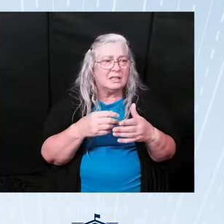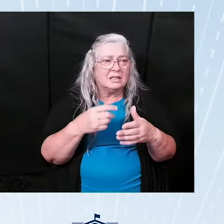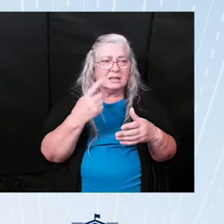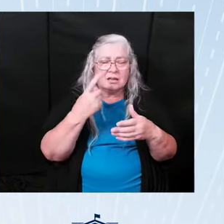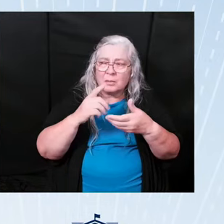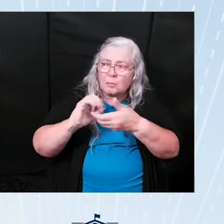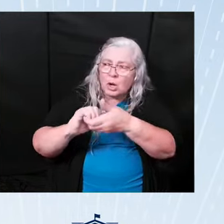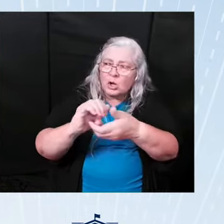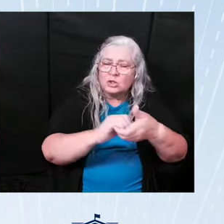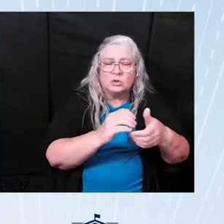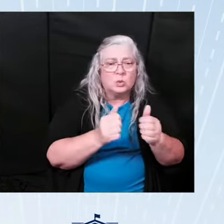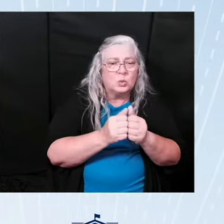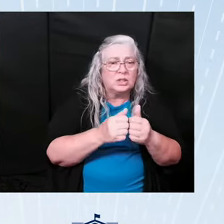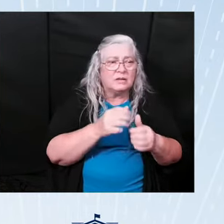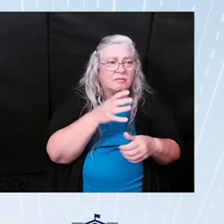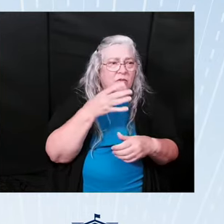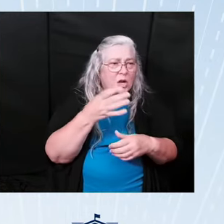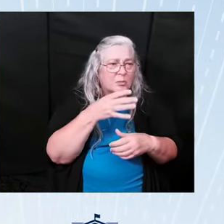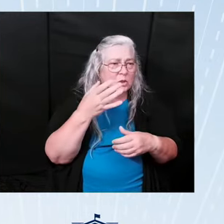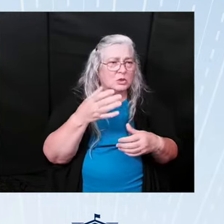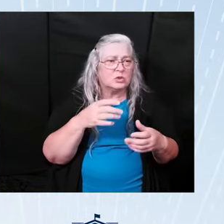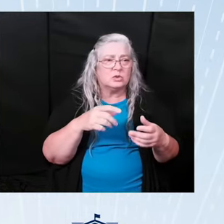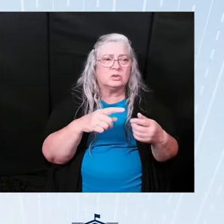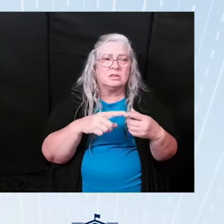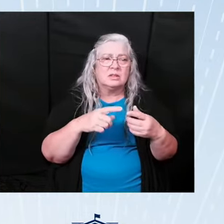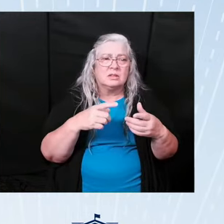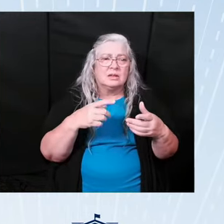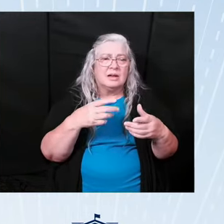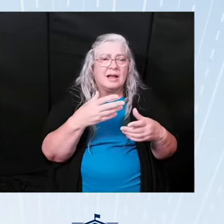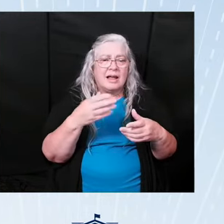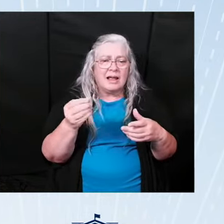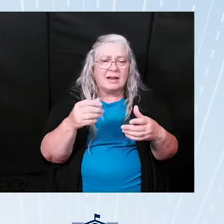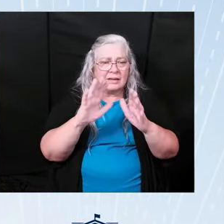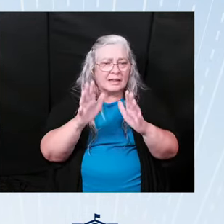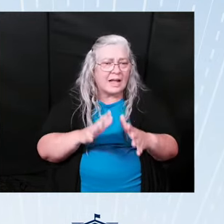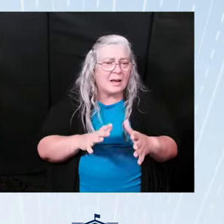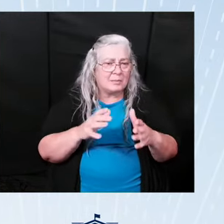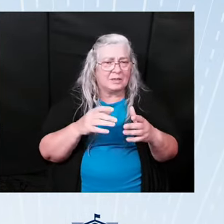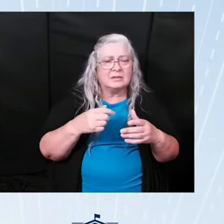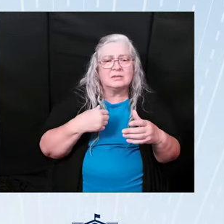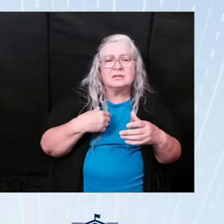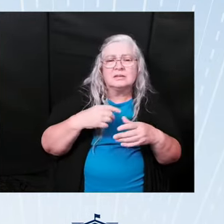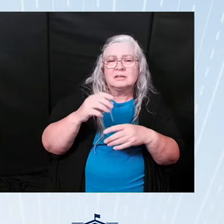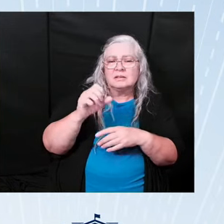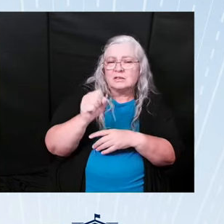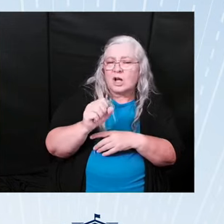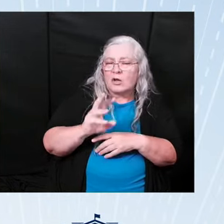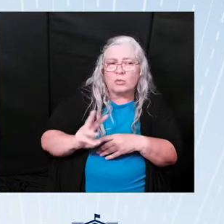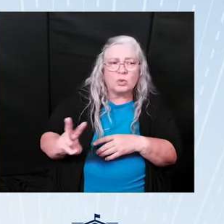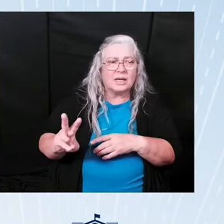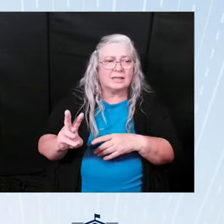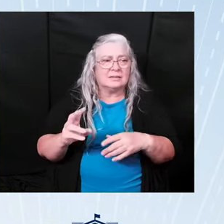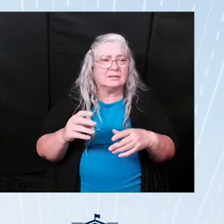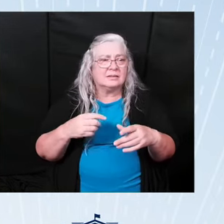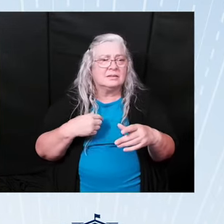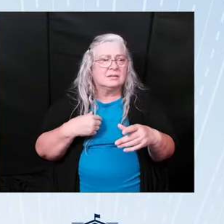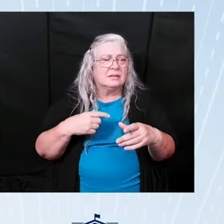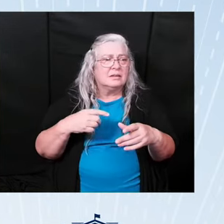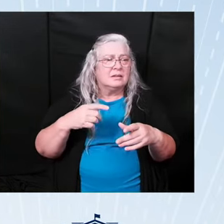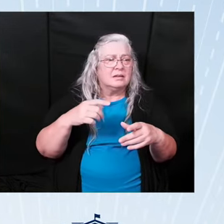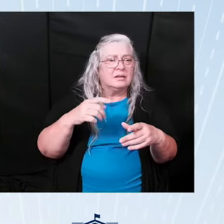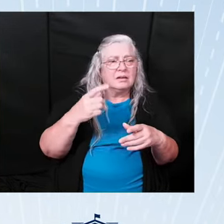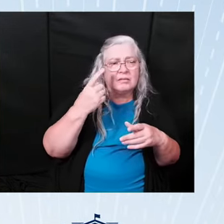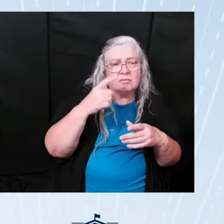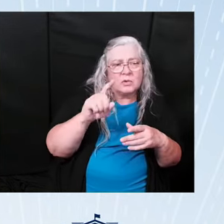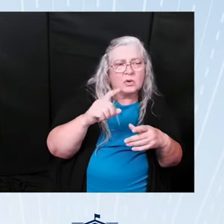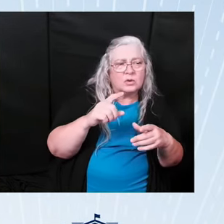in the Southwest through the IRA and more from the bipartisan infrastructure law. We're directing more than $500 million